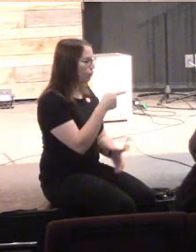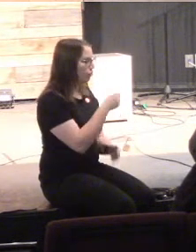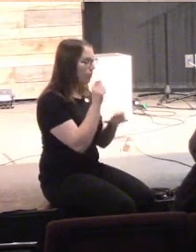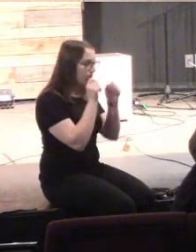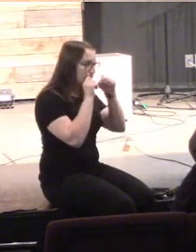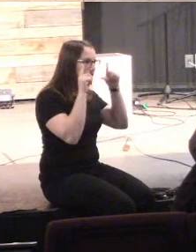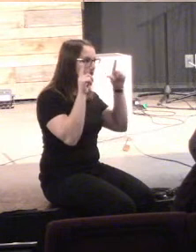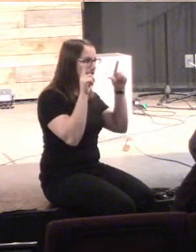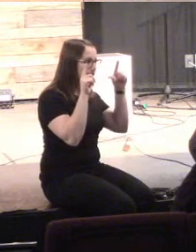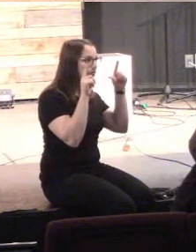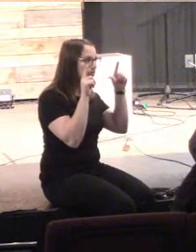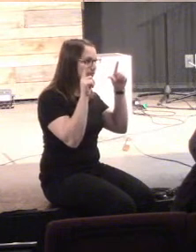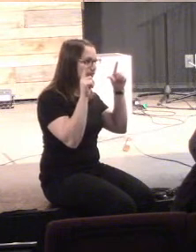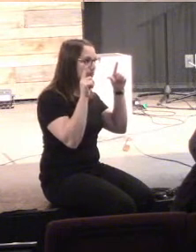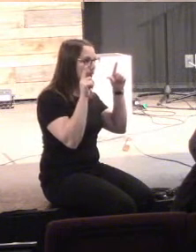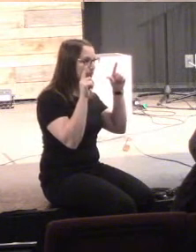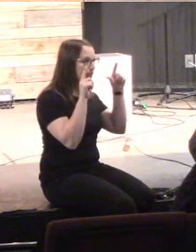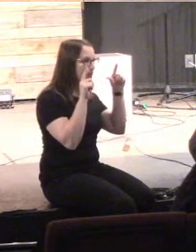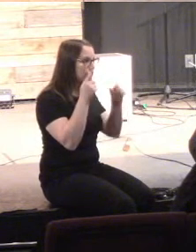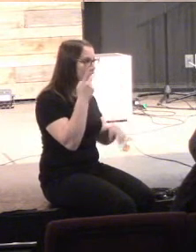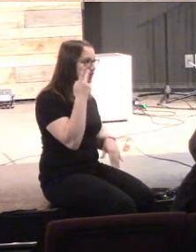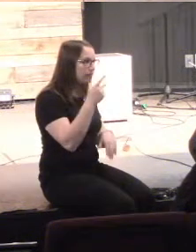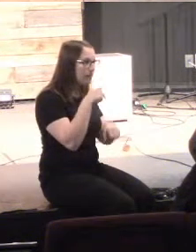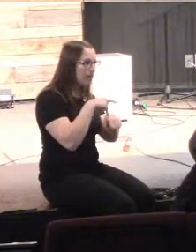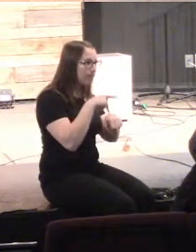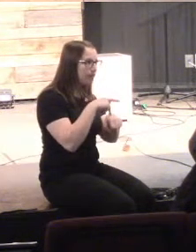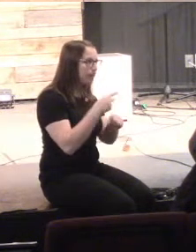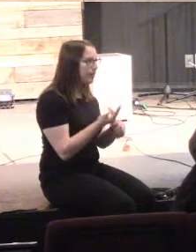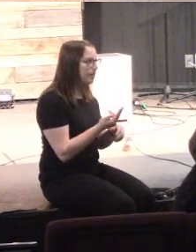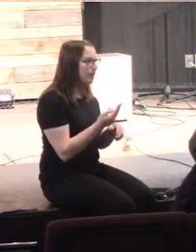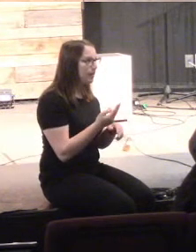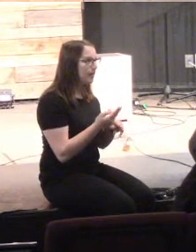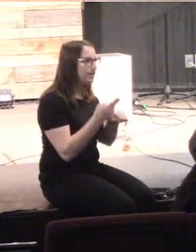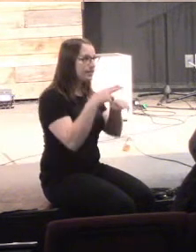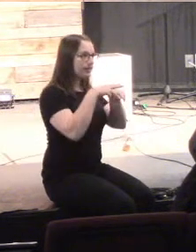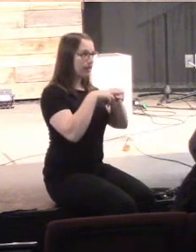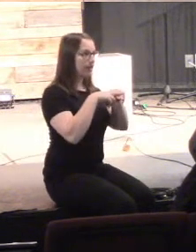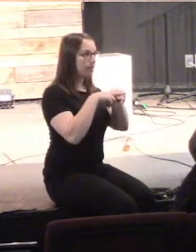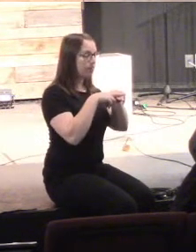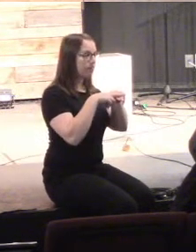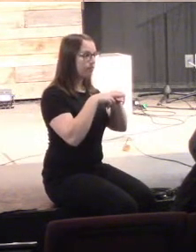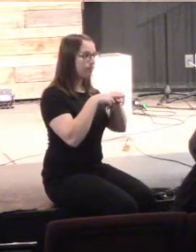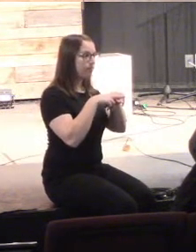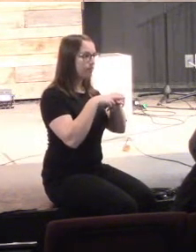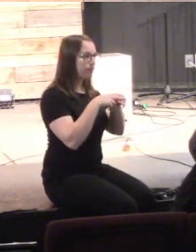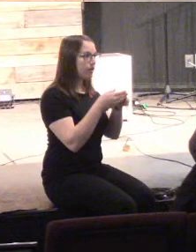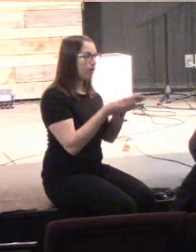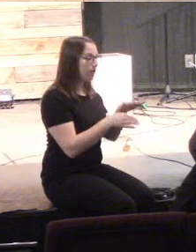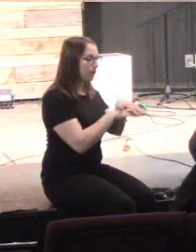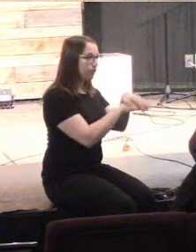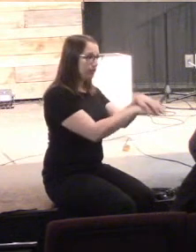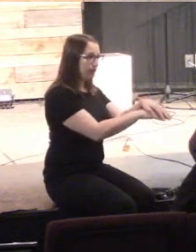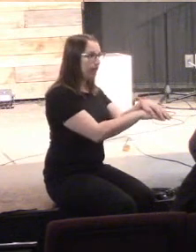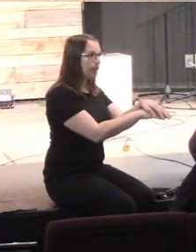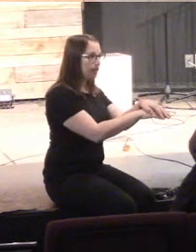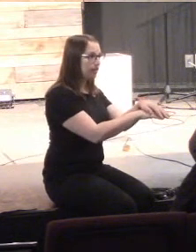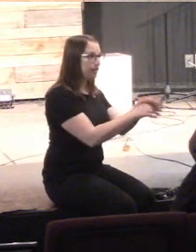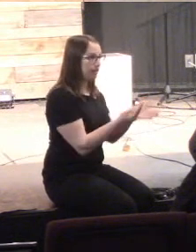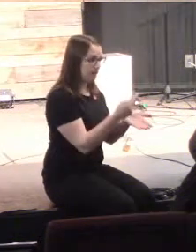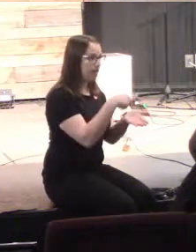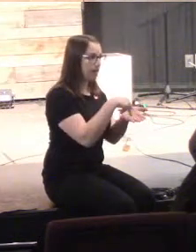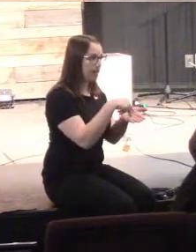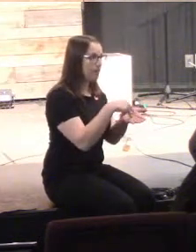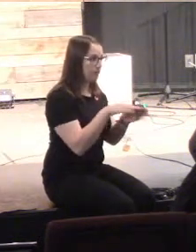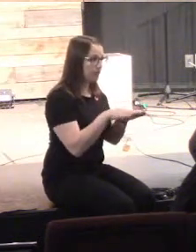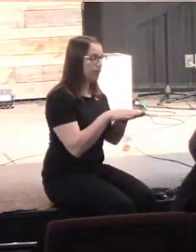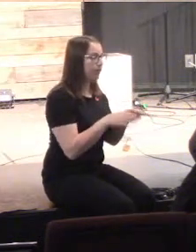eyes, and seeing Peter, she sat up. He took her by the hand and helped her to her feet. Then he called for